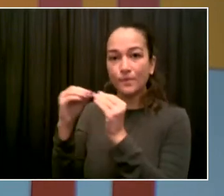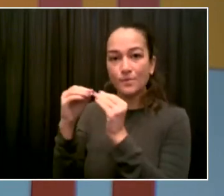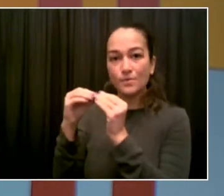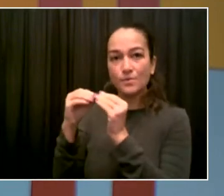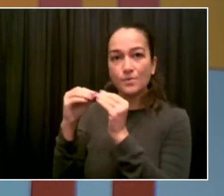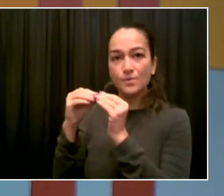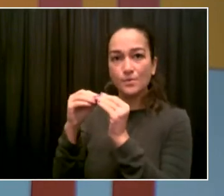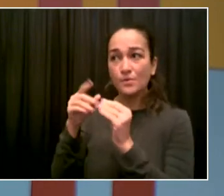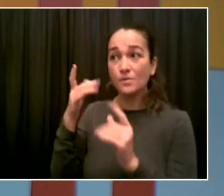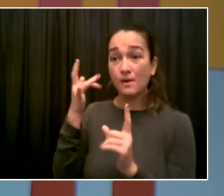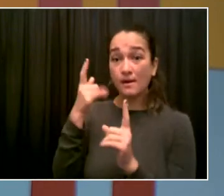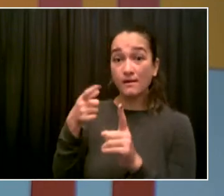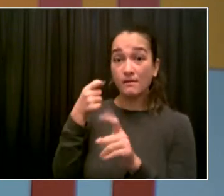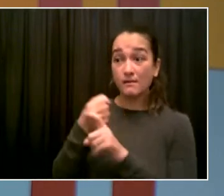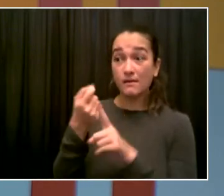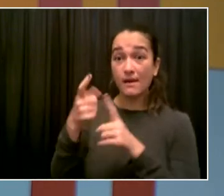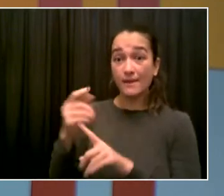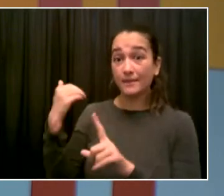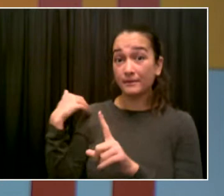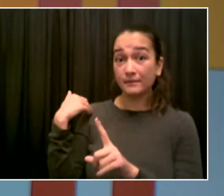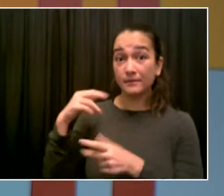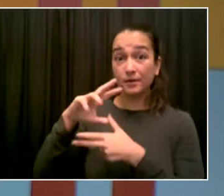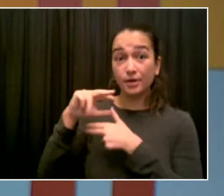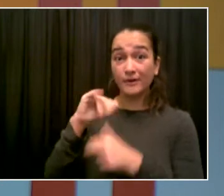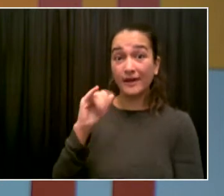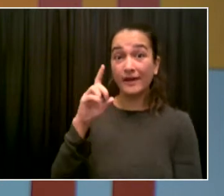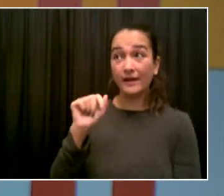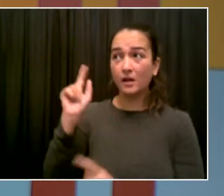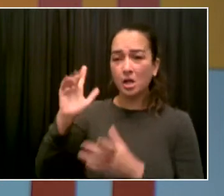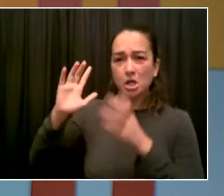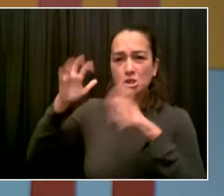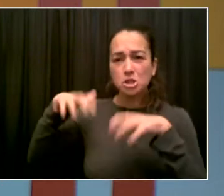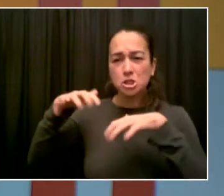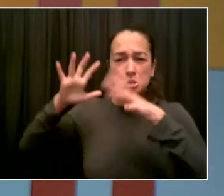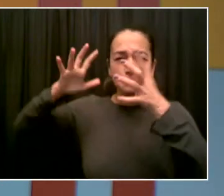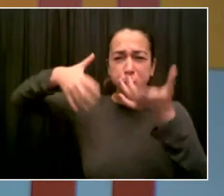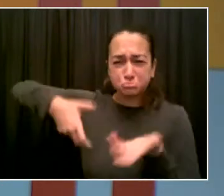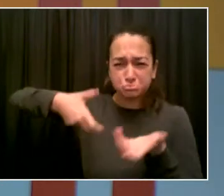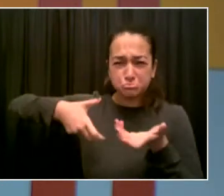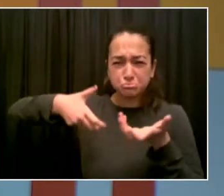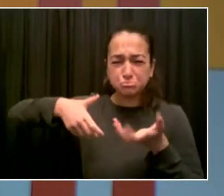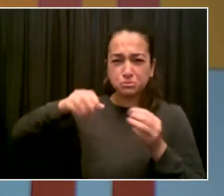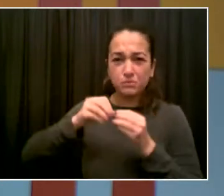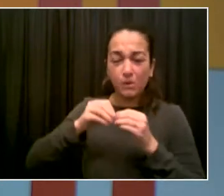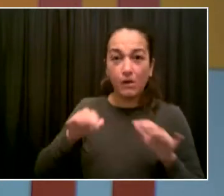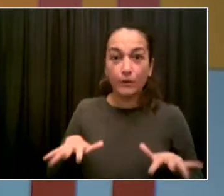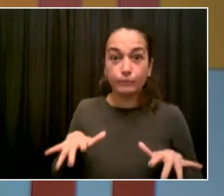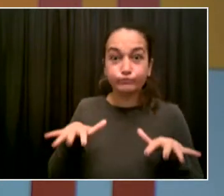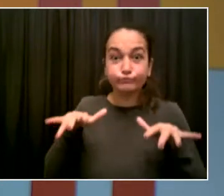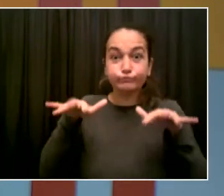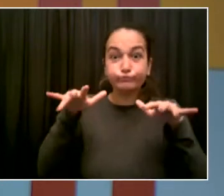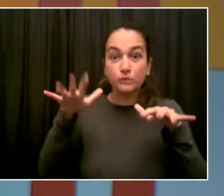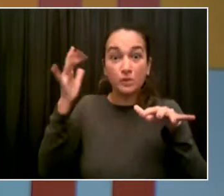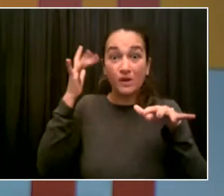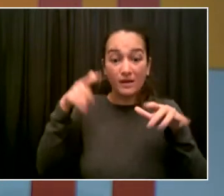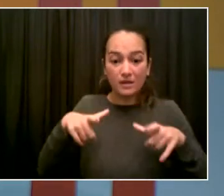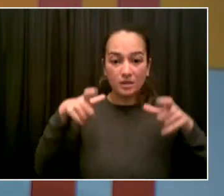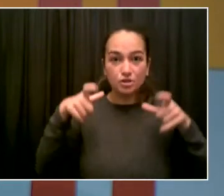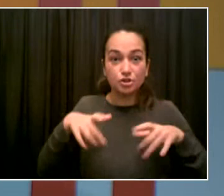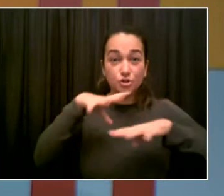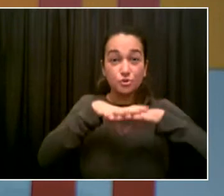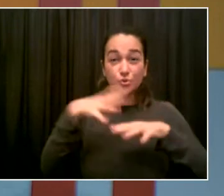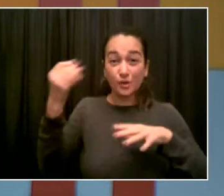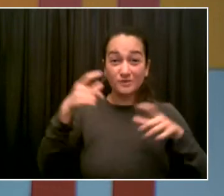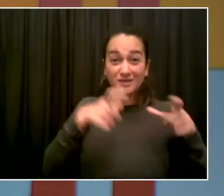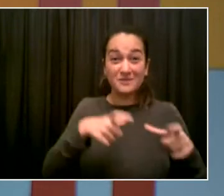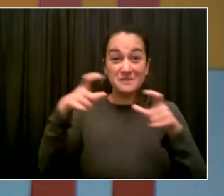ever experienced. And even with perfectly functioning sewers, it was going to overwhelm the sewer system. We talked about this a week or two ago.